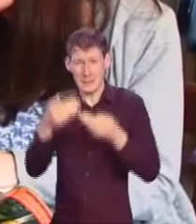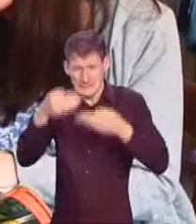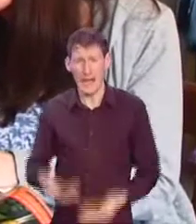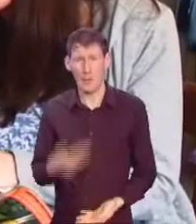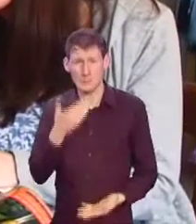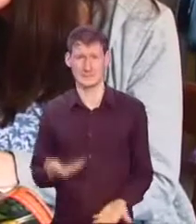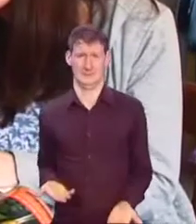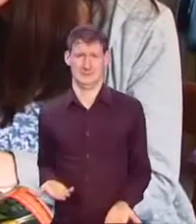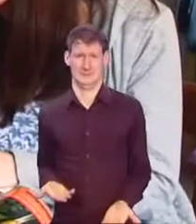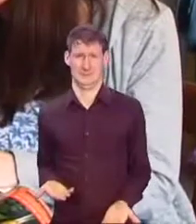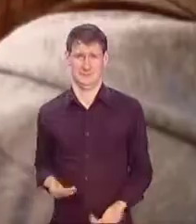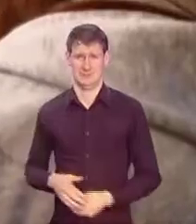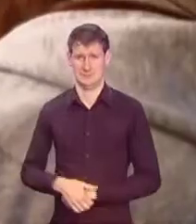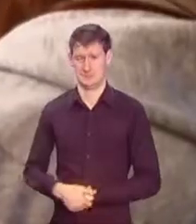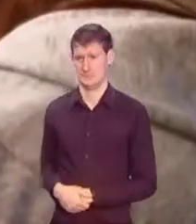down.